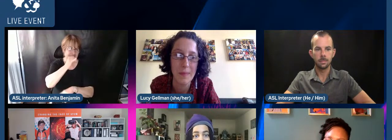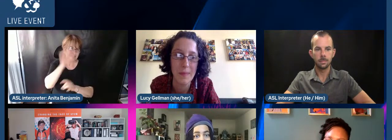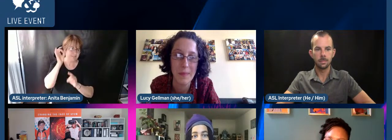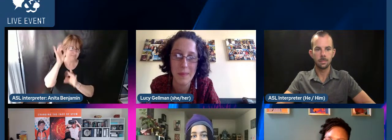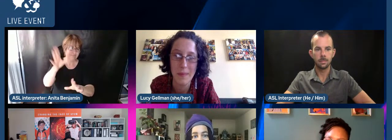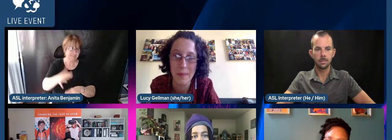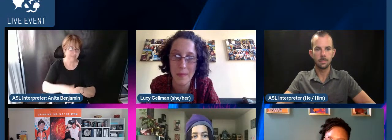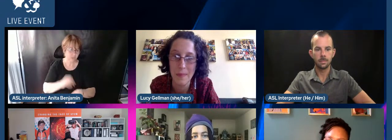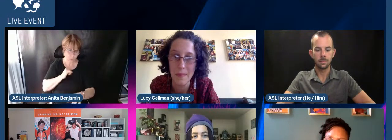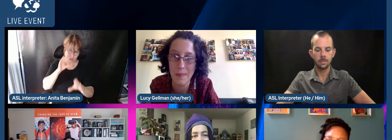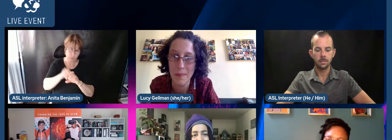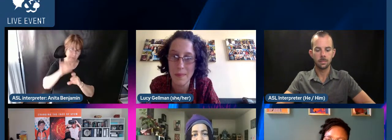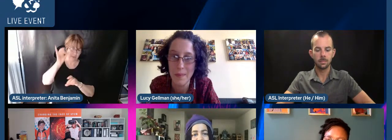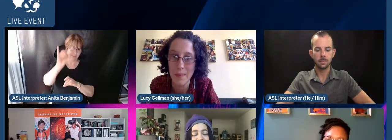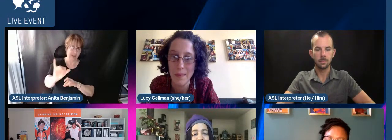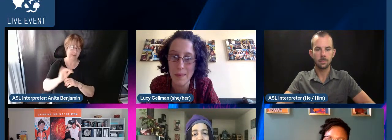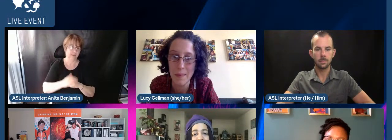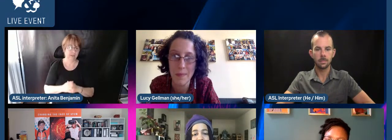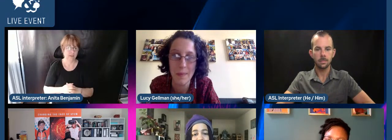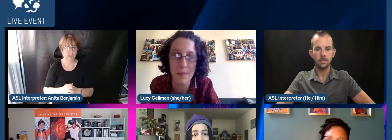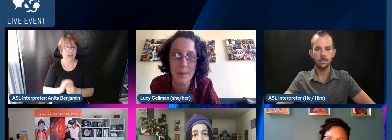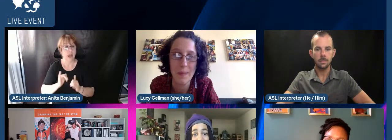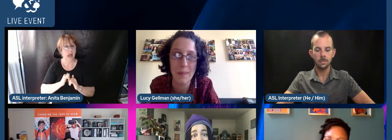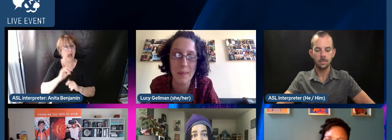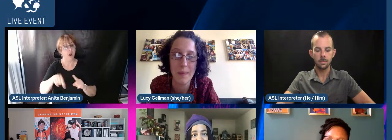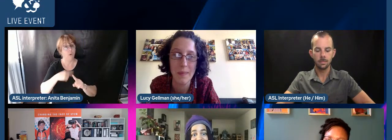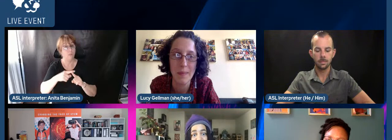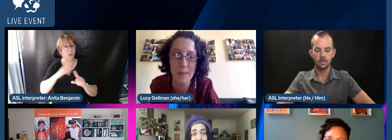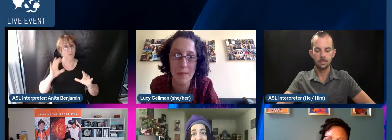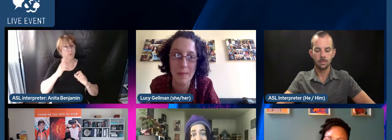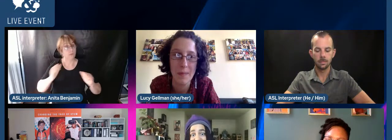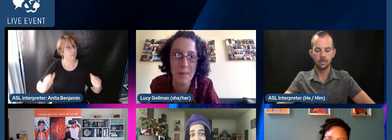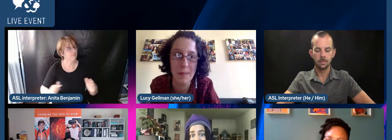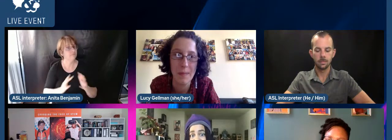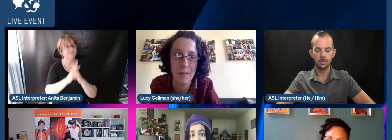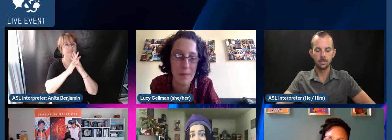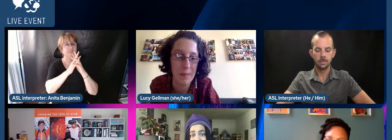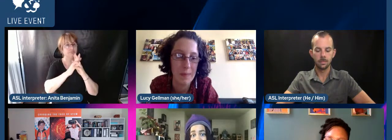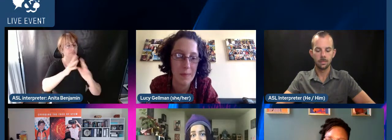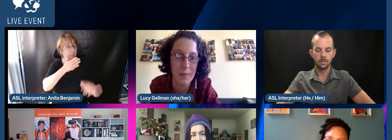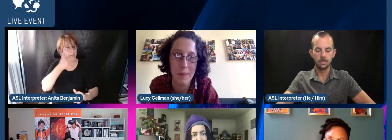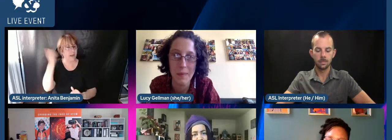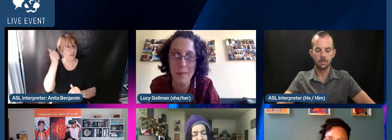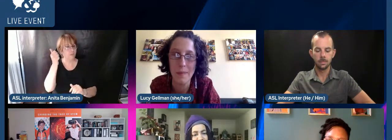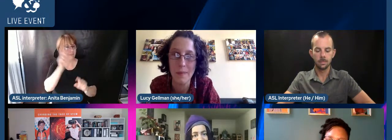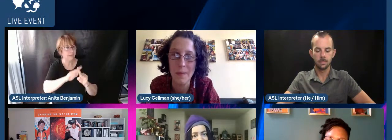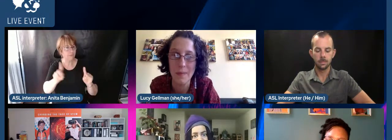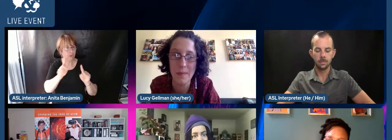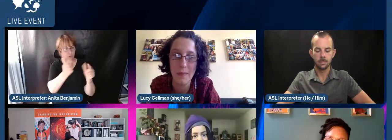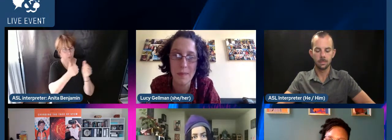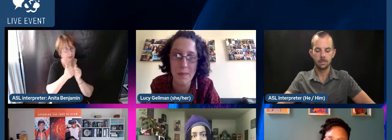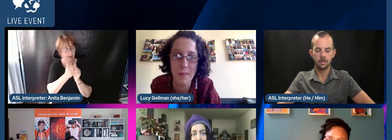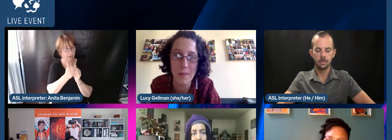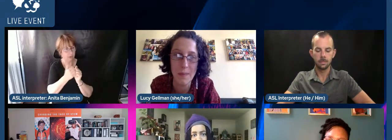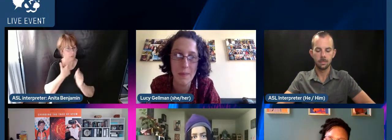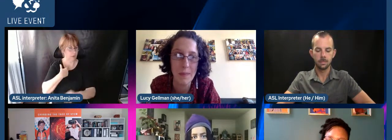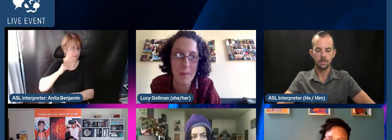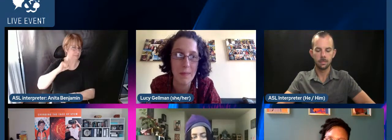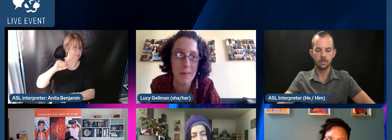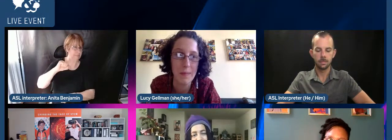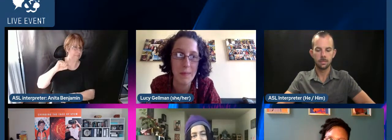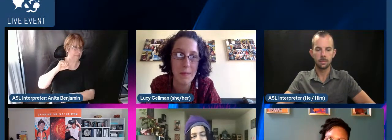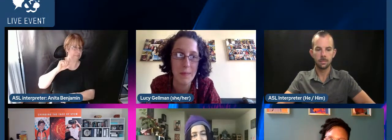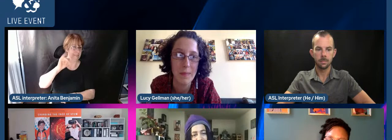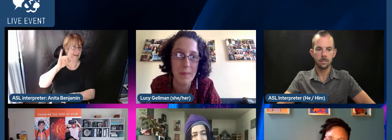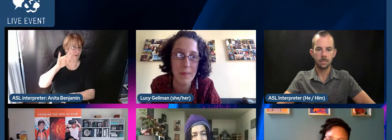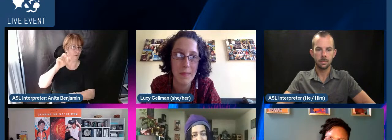Don't include me in that. How about we do something better and different together? So I've been really resistant to the word inclusion,